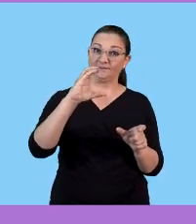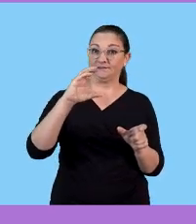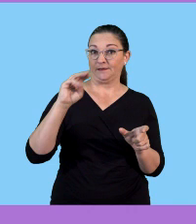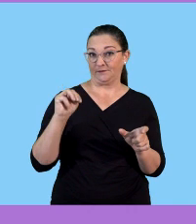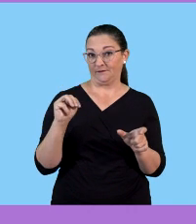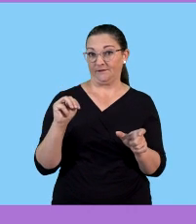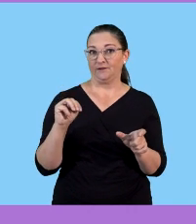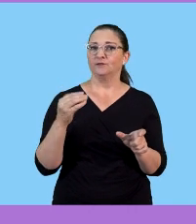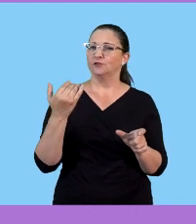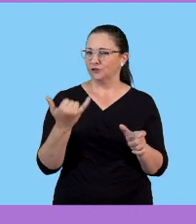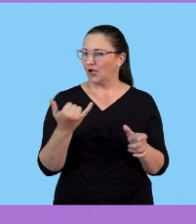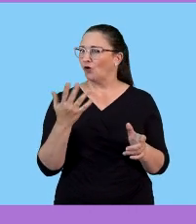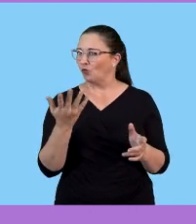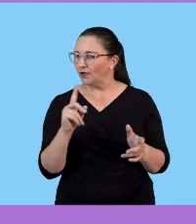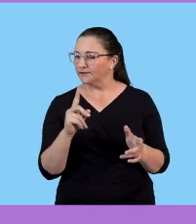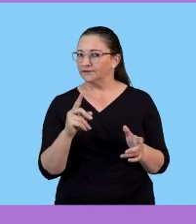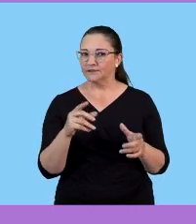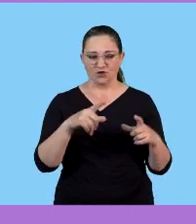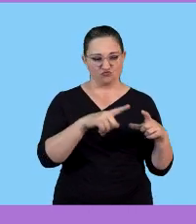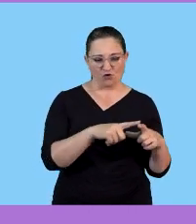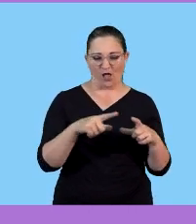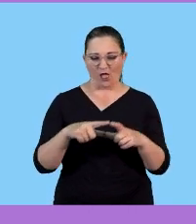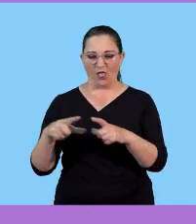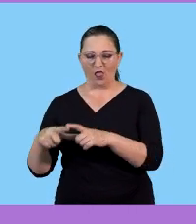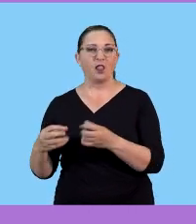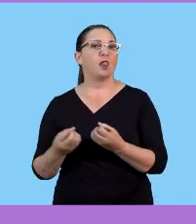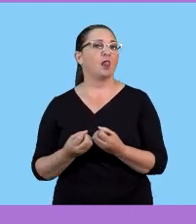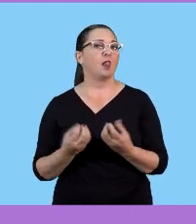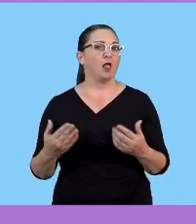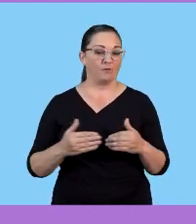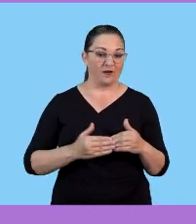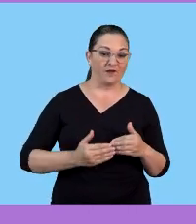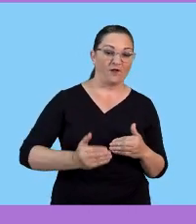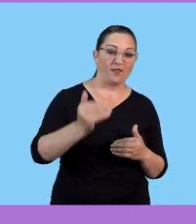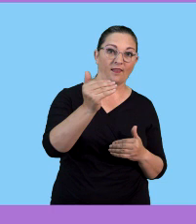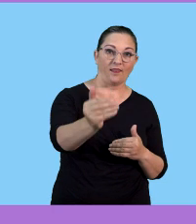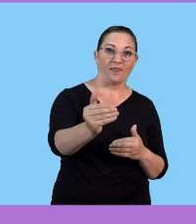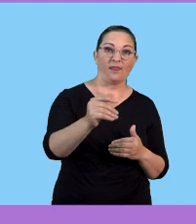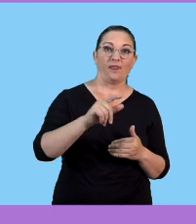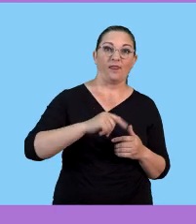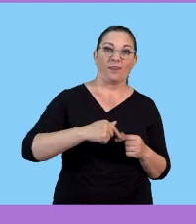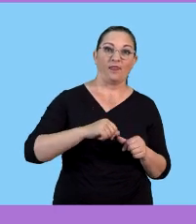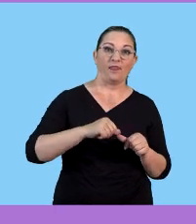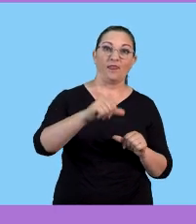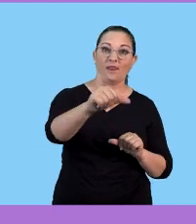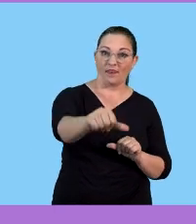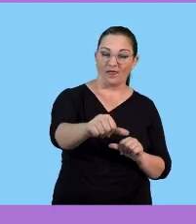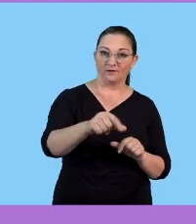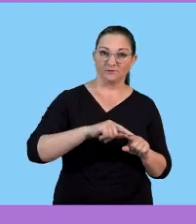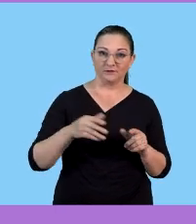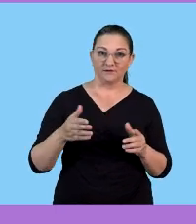triangles. How many triangles can fit across the length of the paving if the paving is shaped